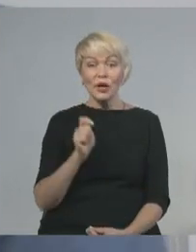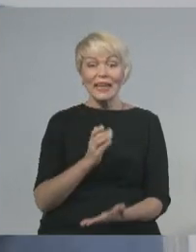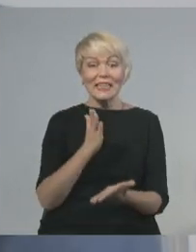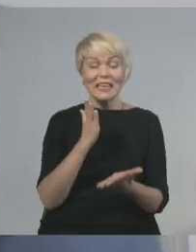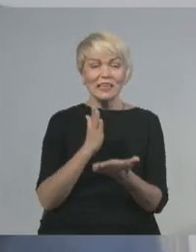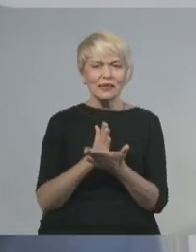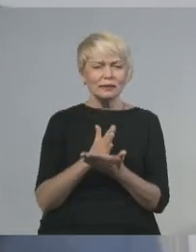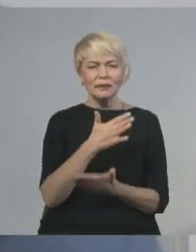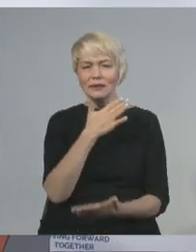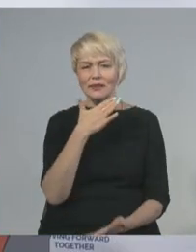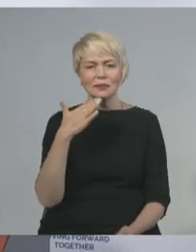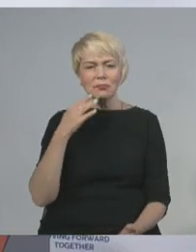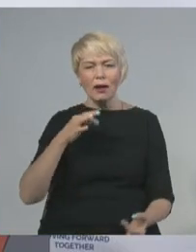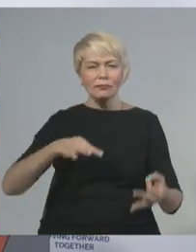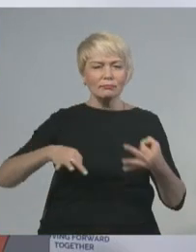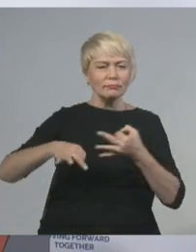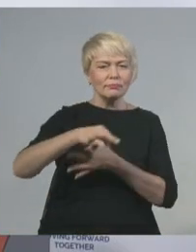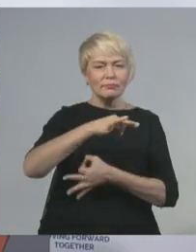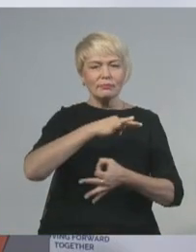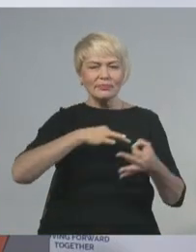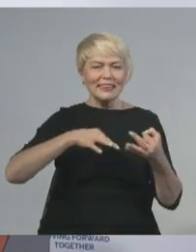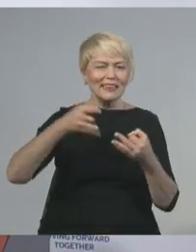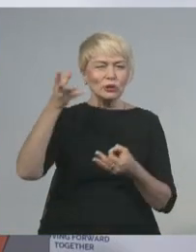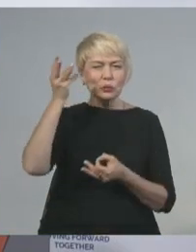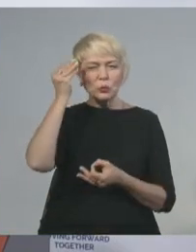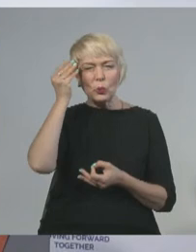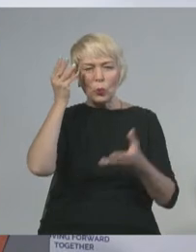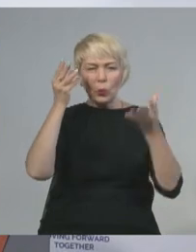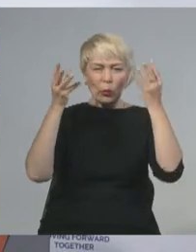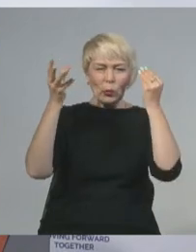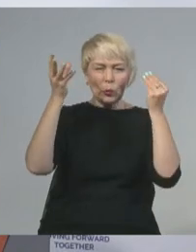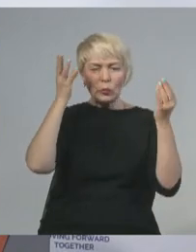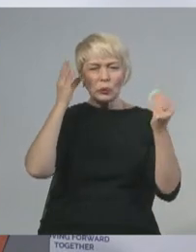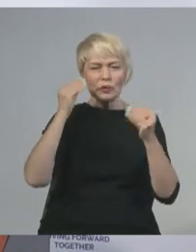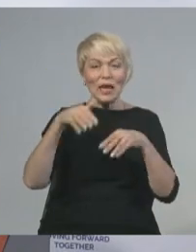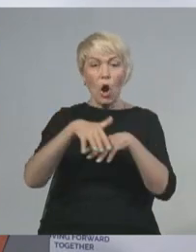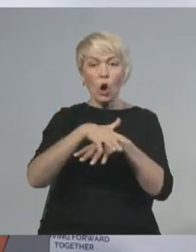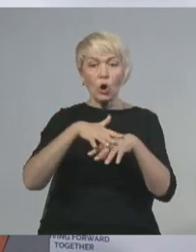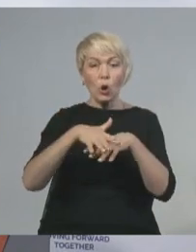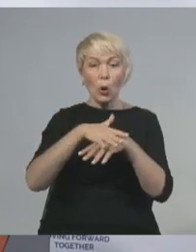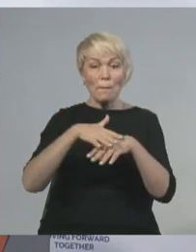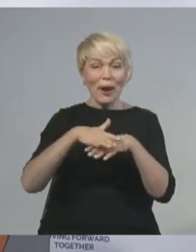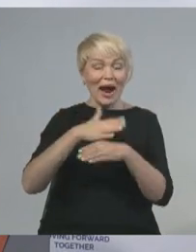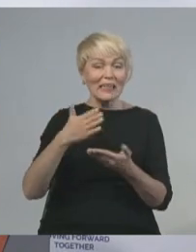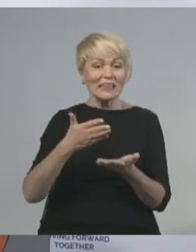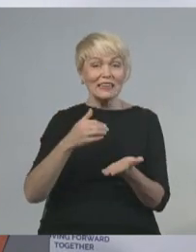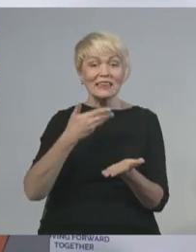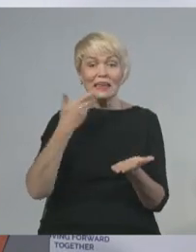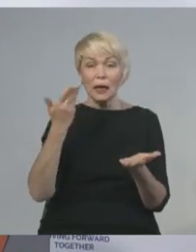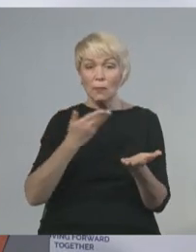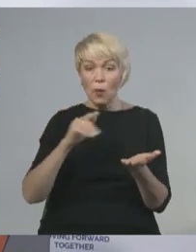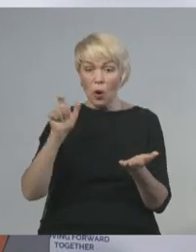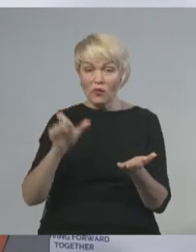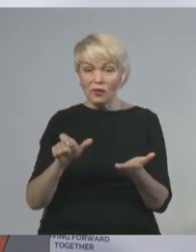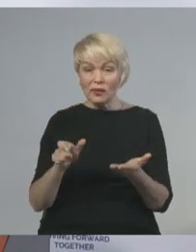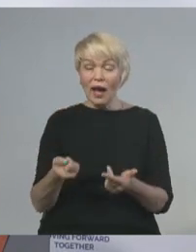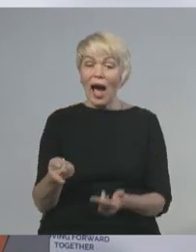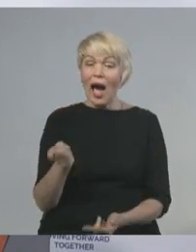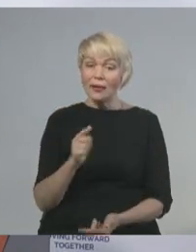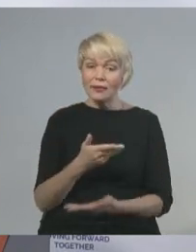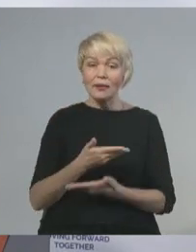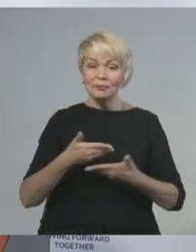we look at poland we we have seen that on the peace government the uh the law and justice